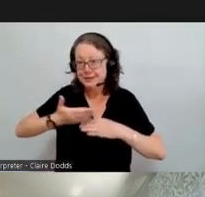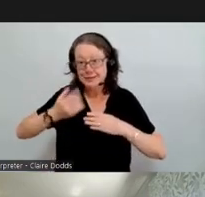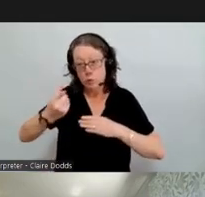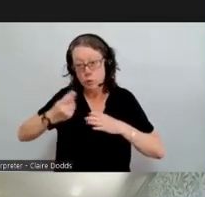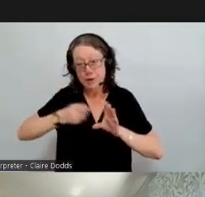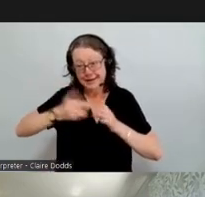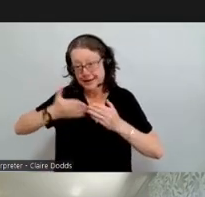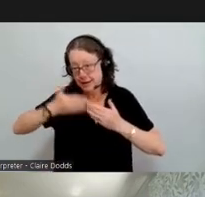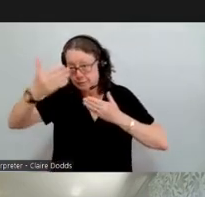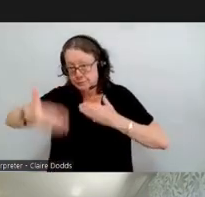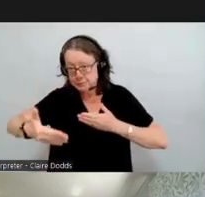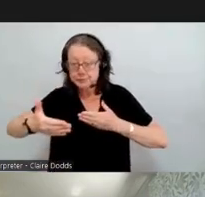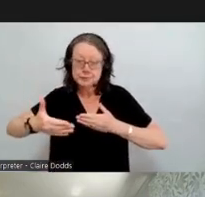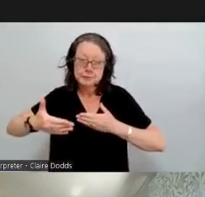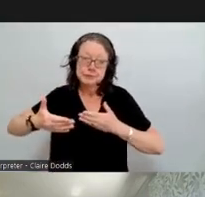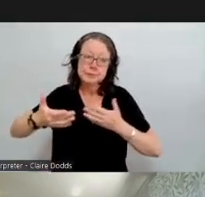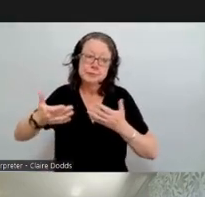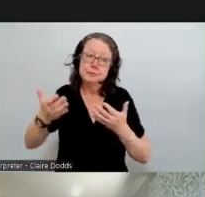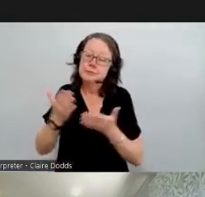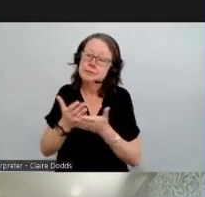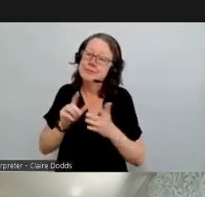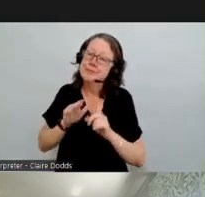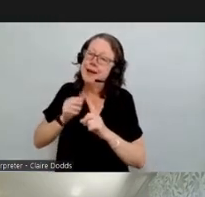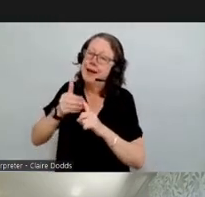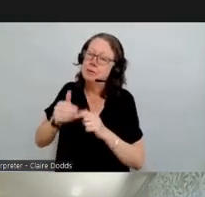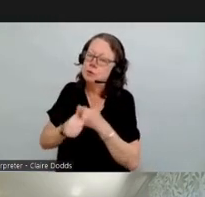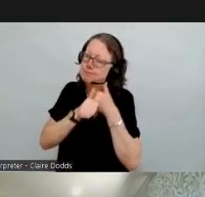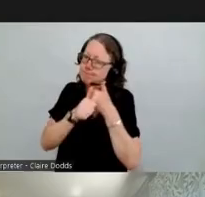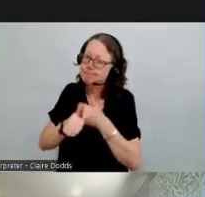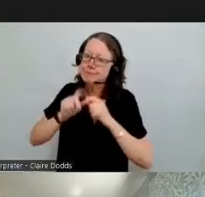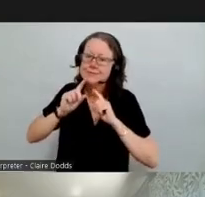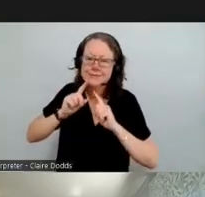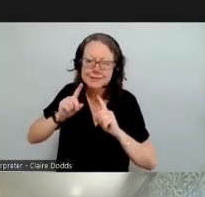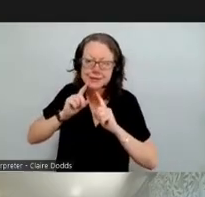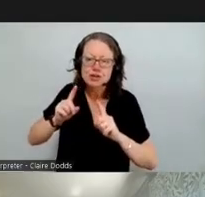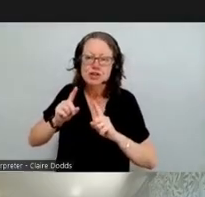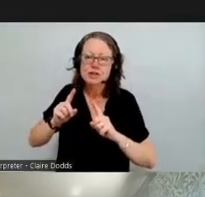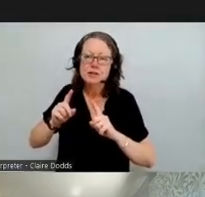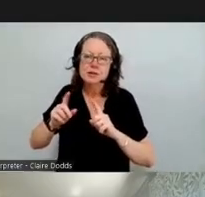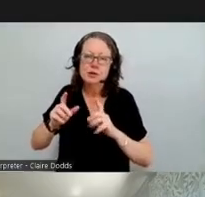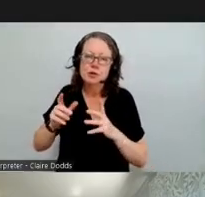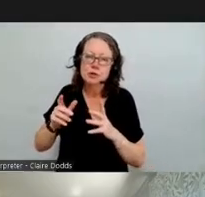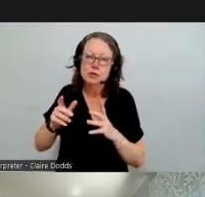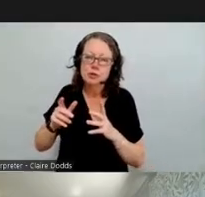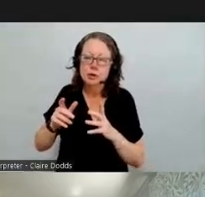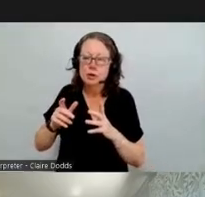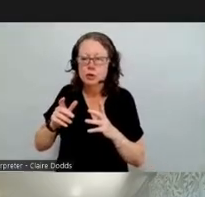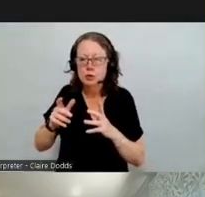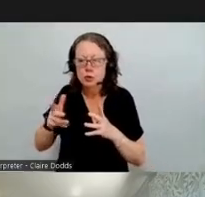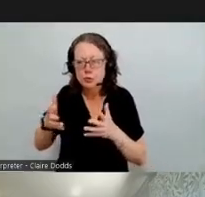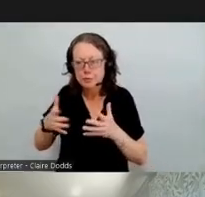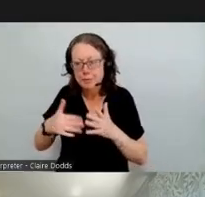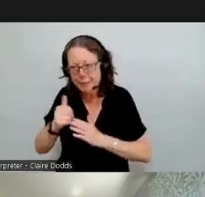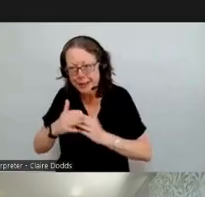years practitioners and teachers build capacity around reading for pleasure, as well